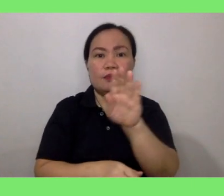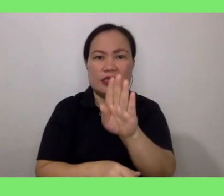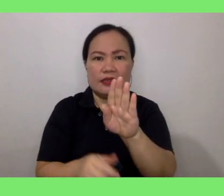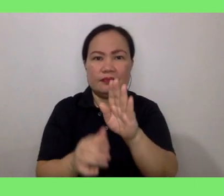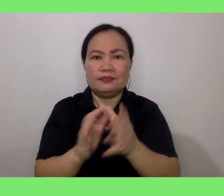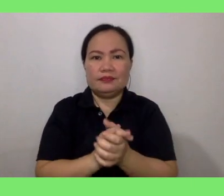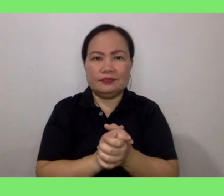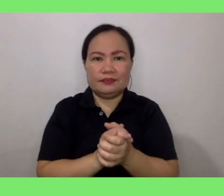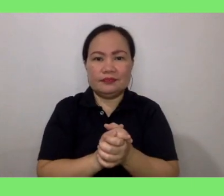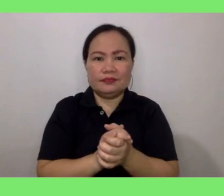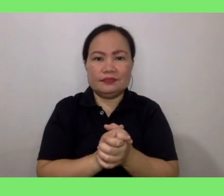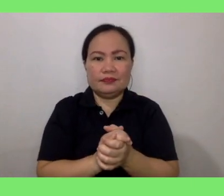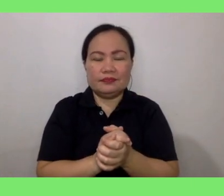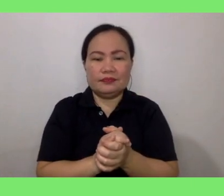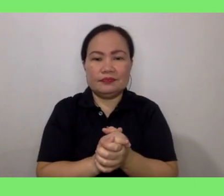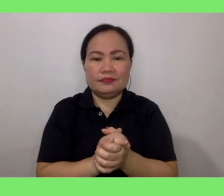Okay.